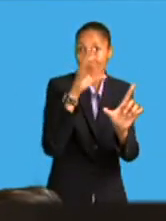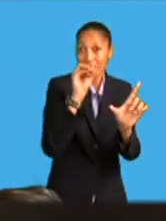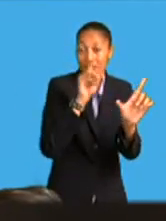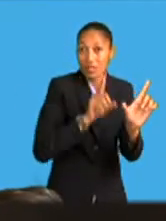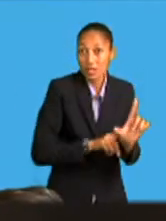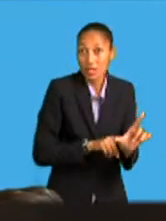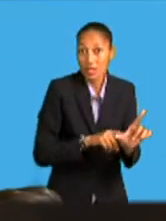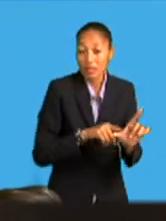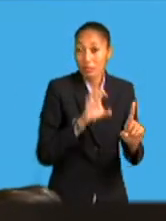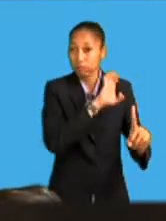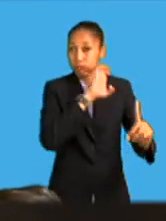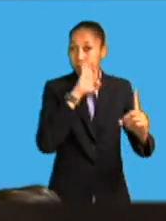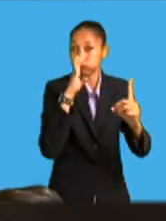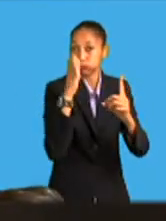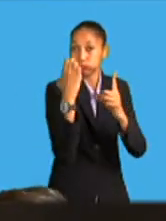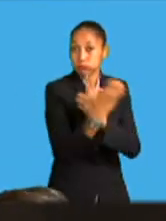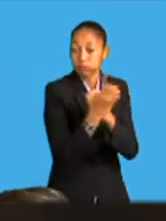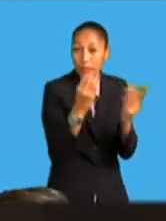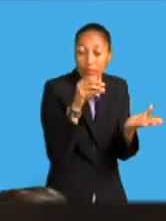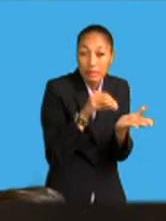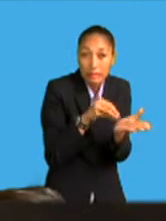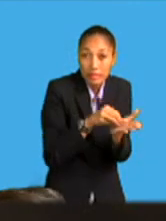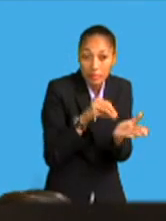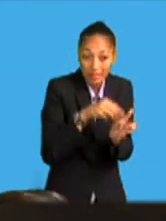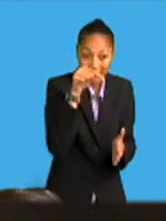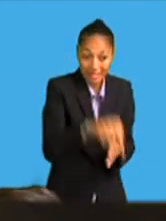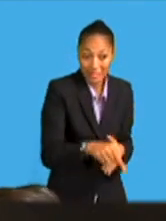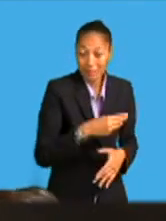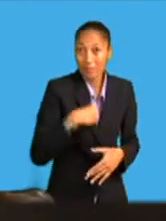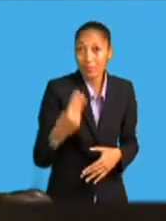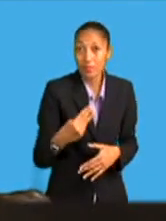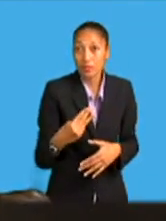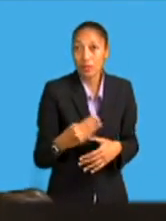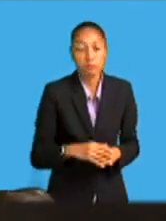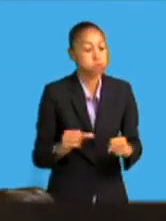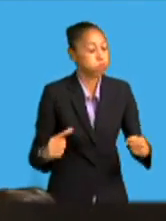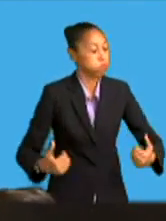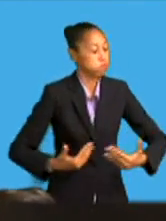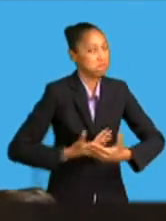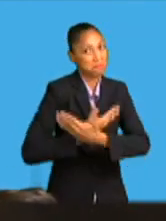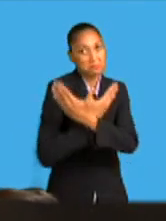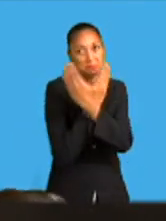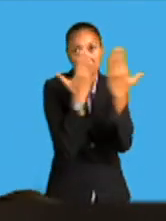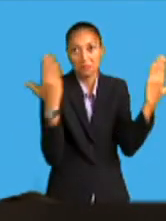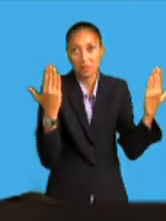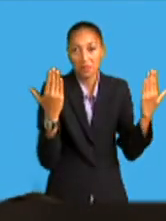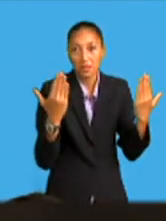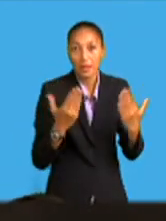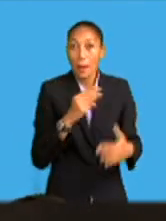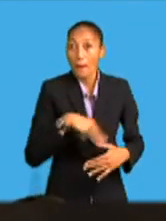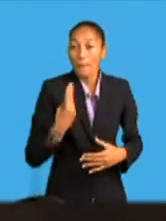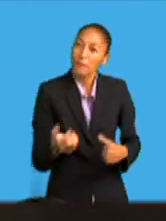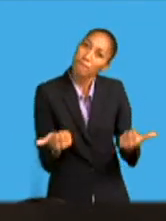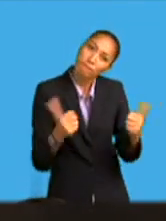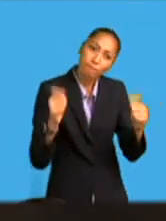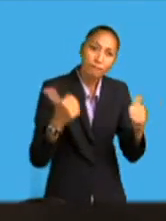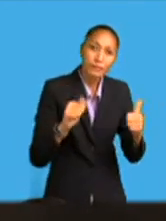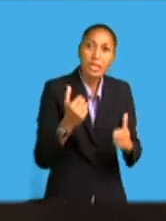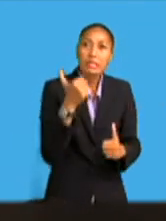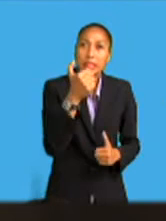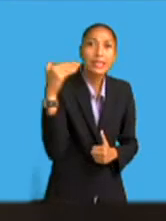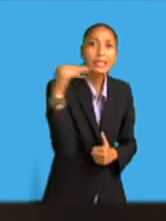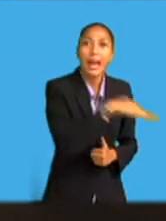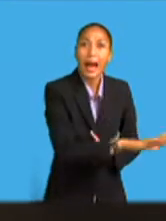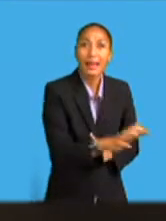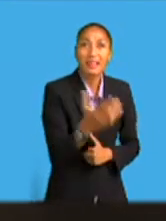the ecosystem services provided by this forest will be even greater. The ministry has already planted